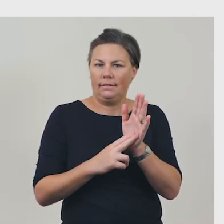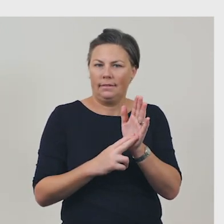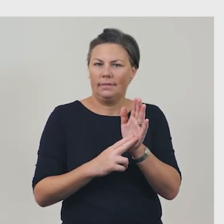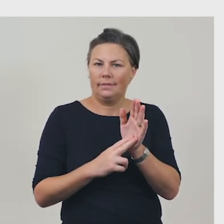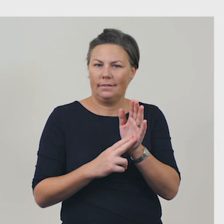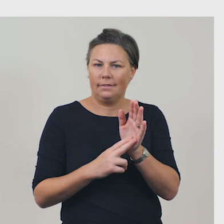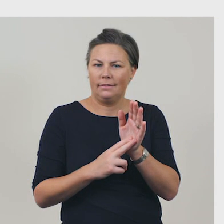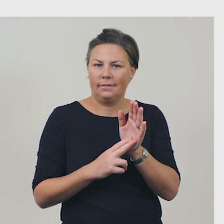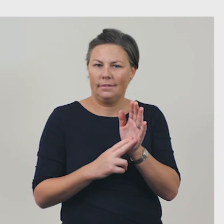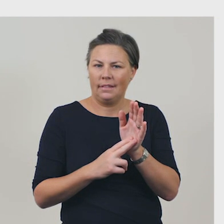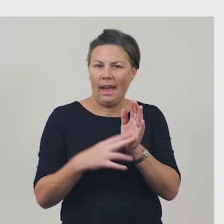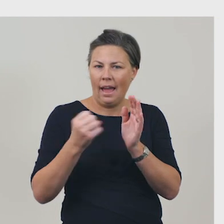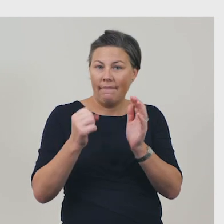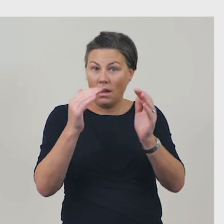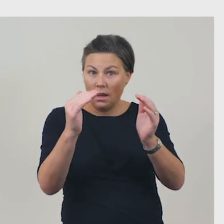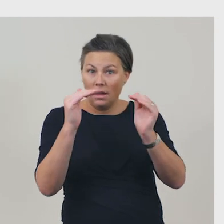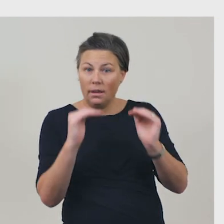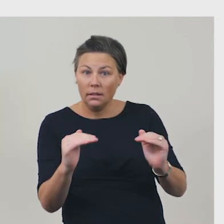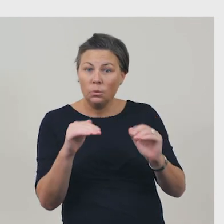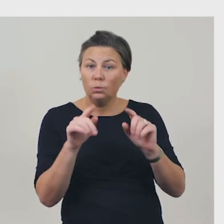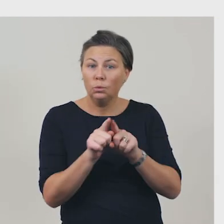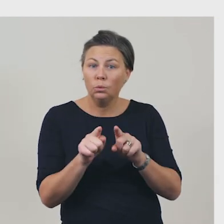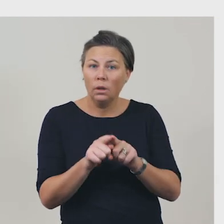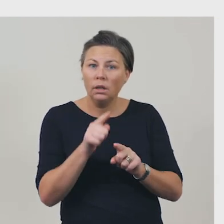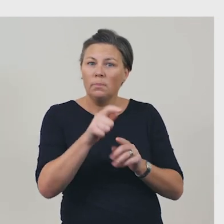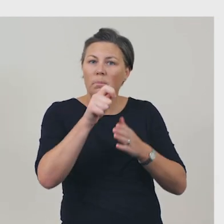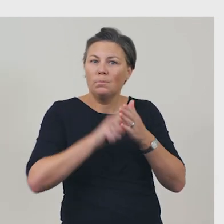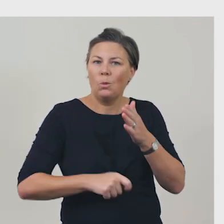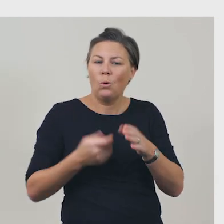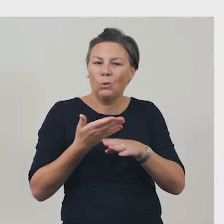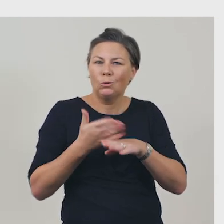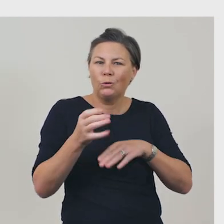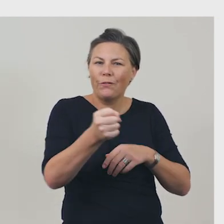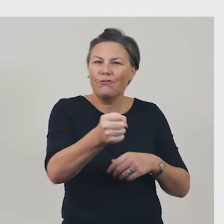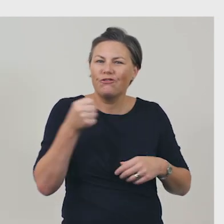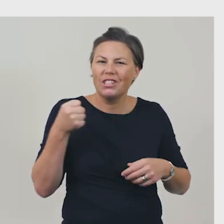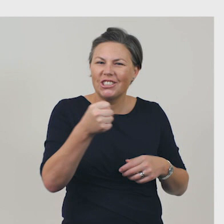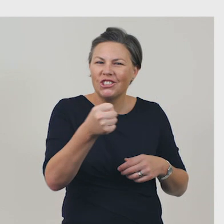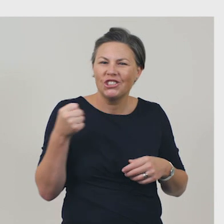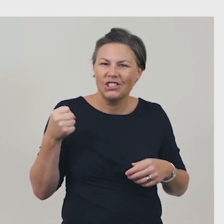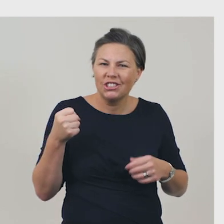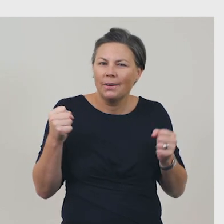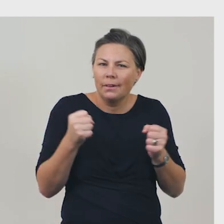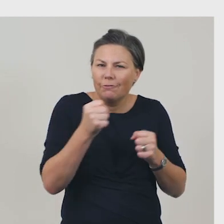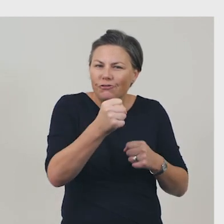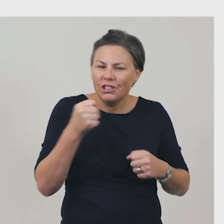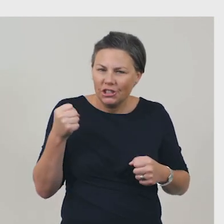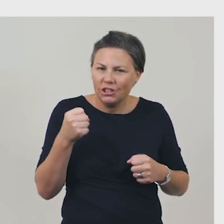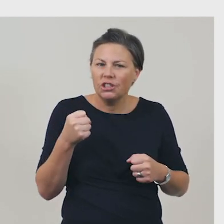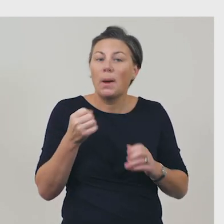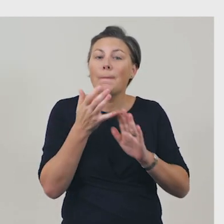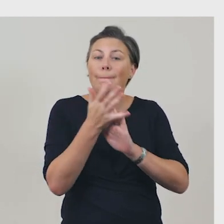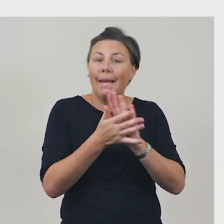farm, and also that he bought a new refrigerator. Through this information, we understand that the author